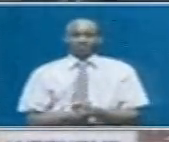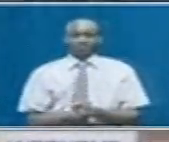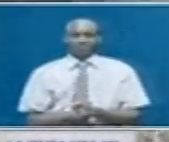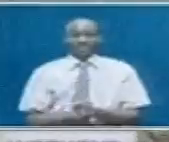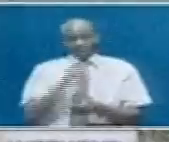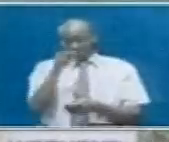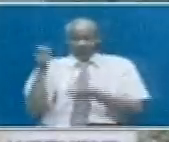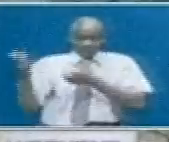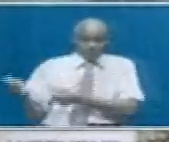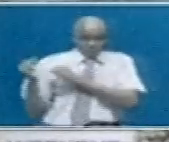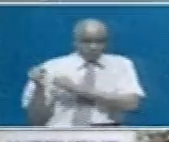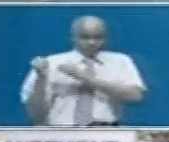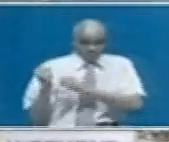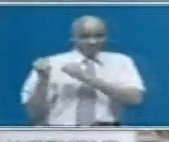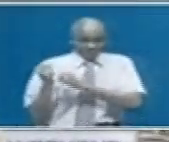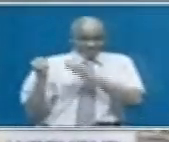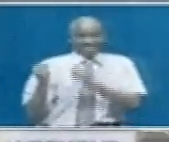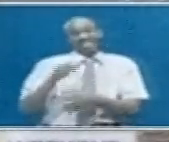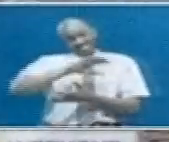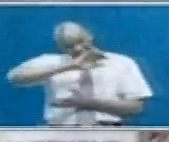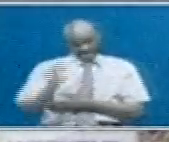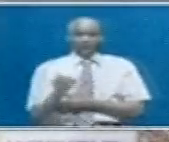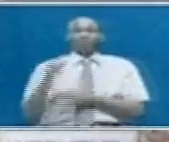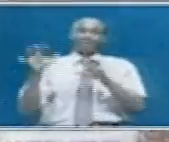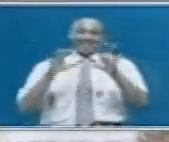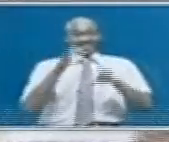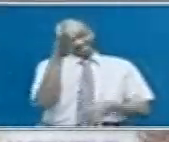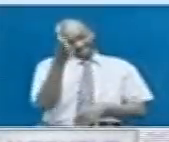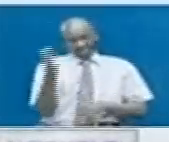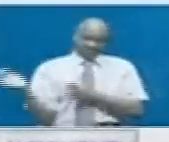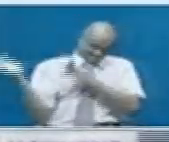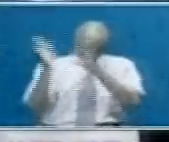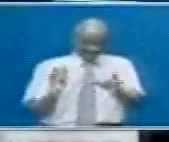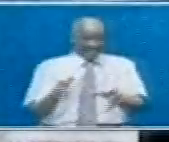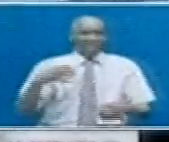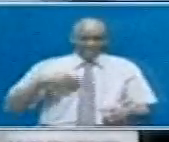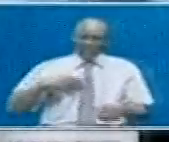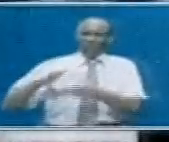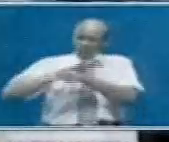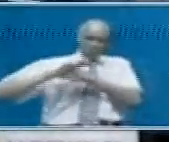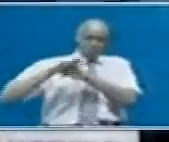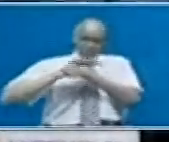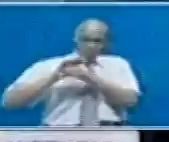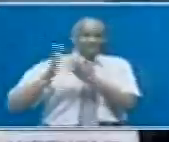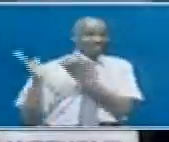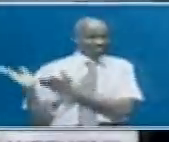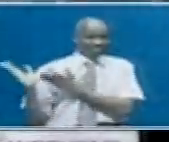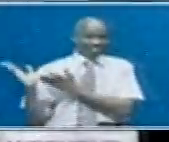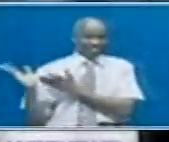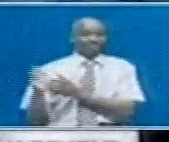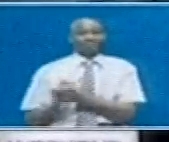They brought her here, right at the center of the Nyang'iti market. At this time, the crowd was massive.